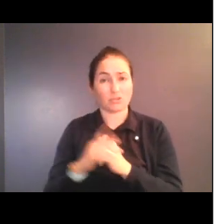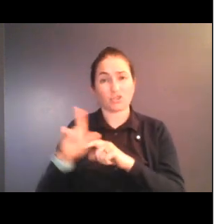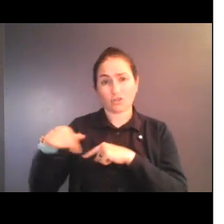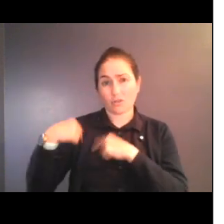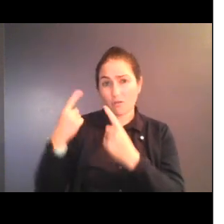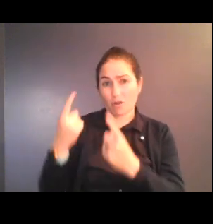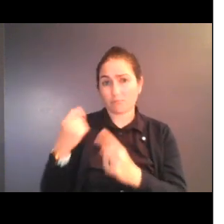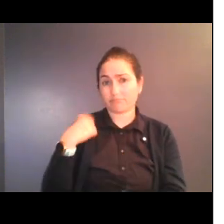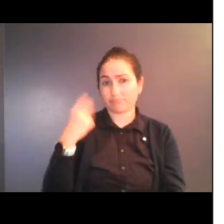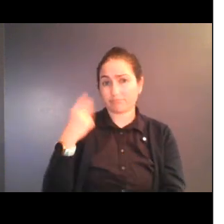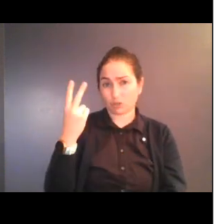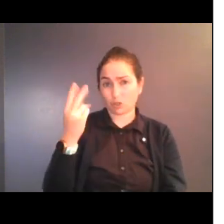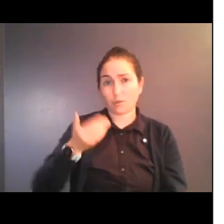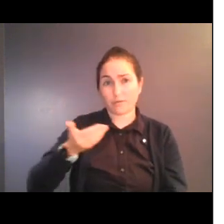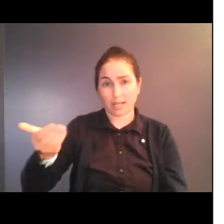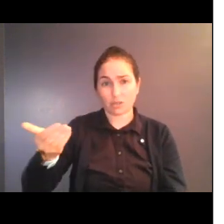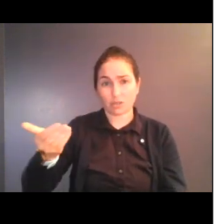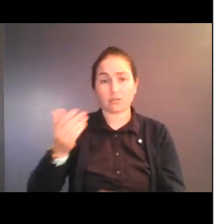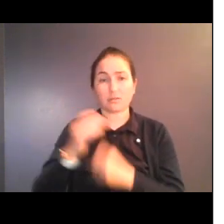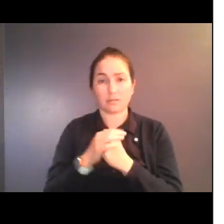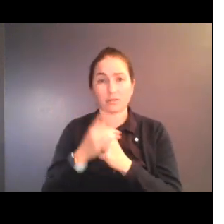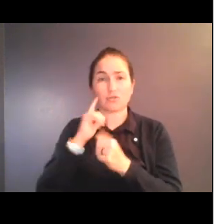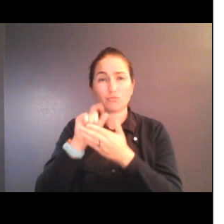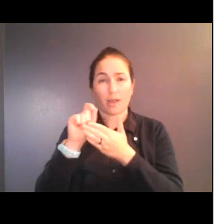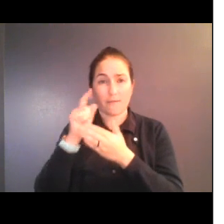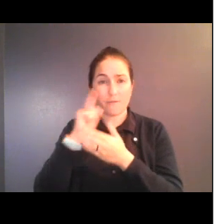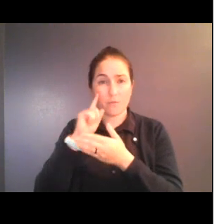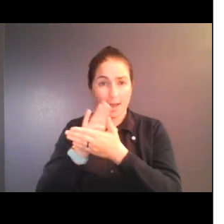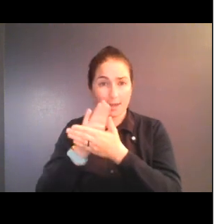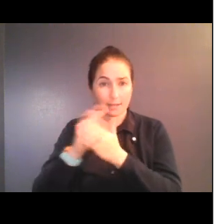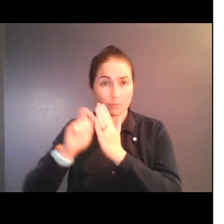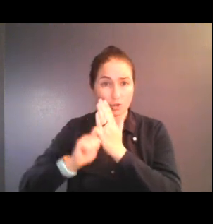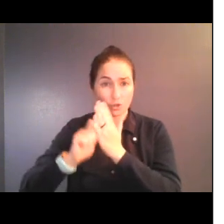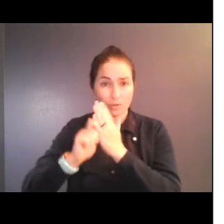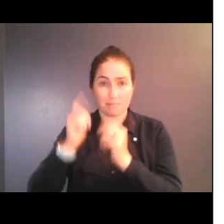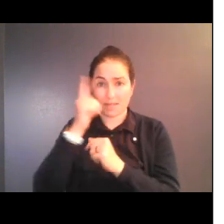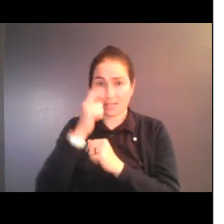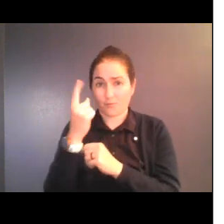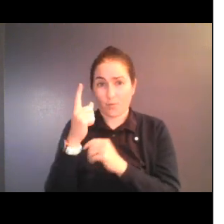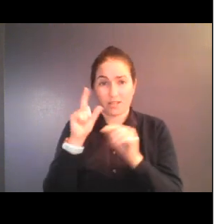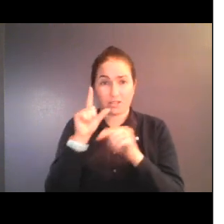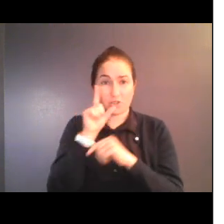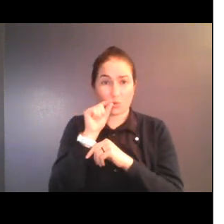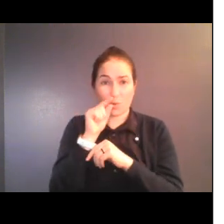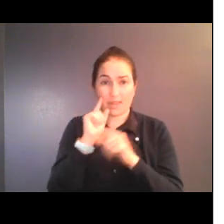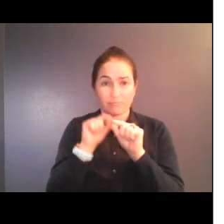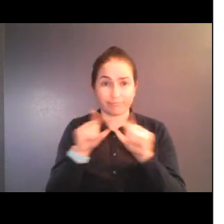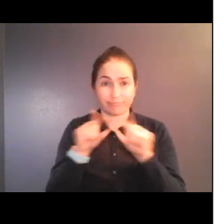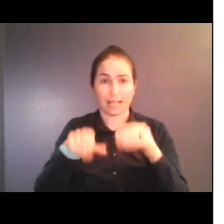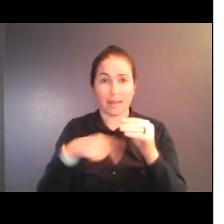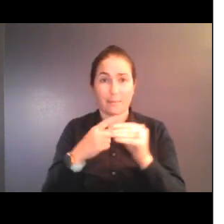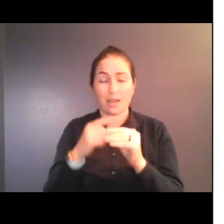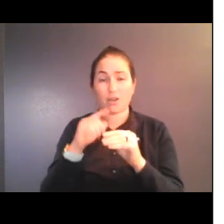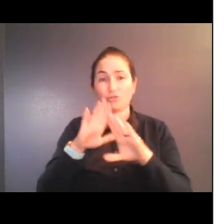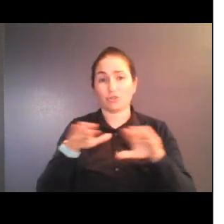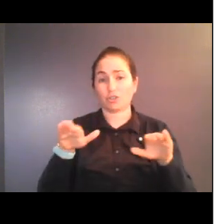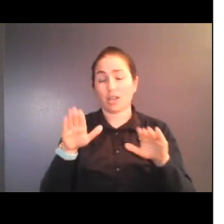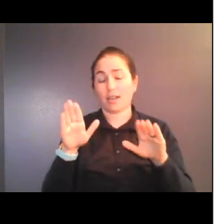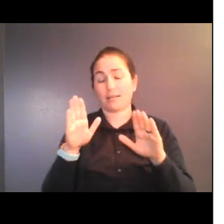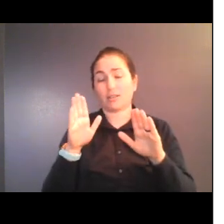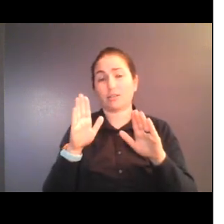2 invitations to write for an academic journal because of a tweet that I tweeted about child language acquisition. So